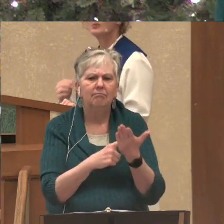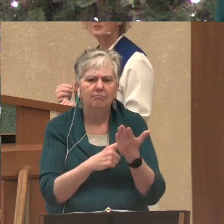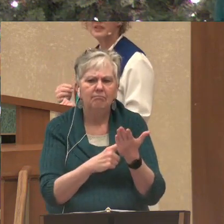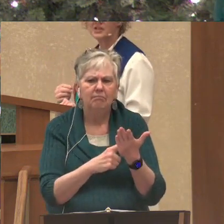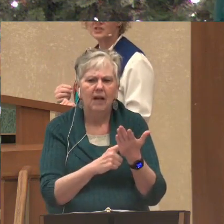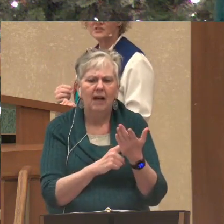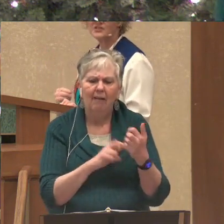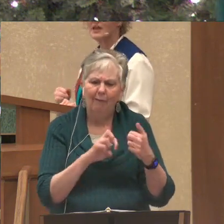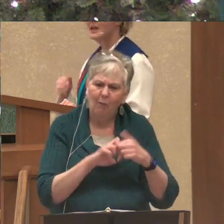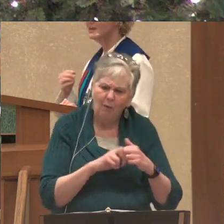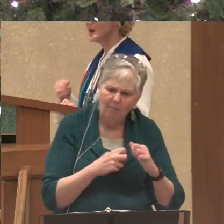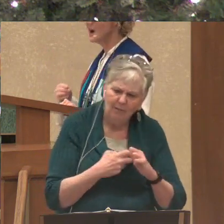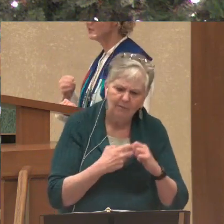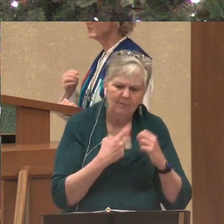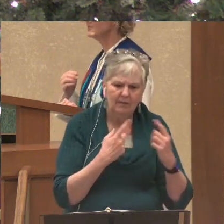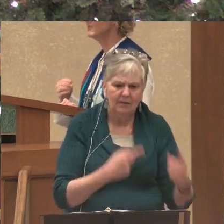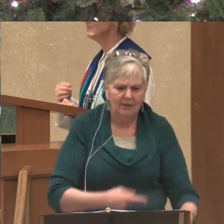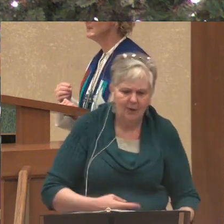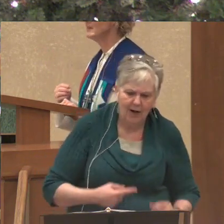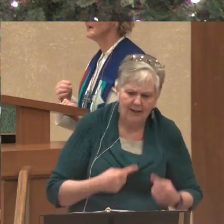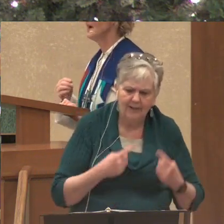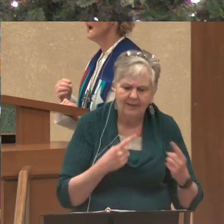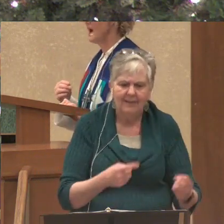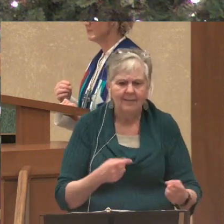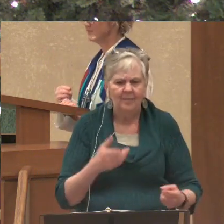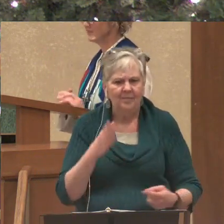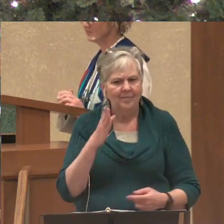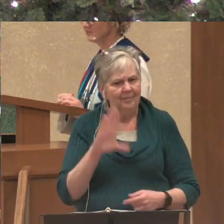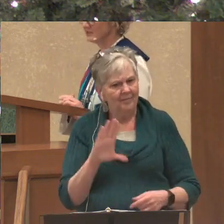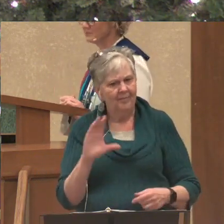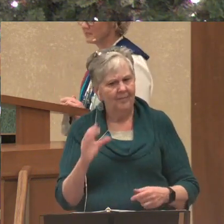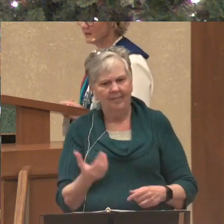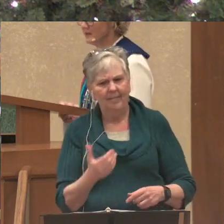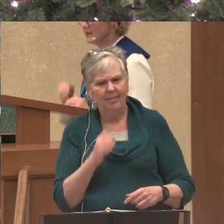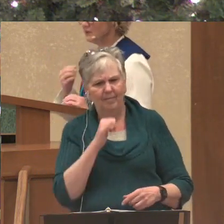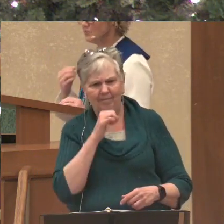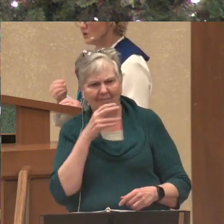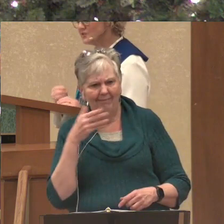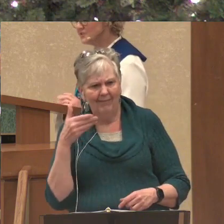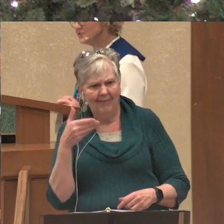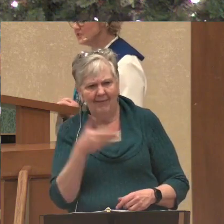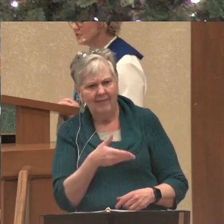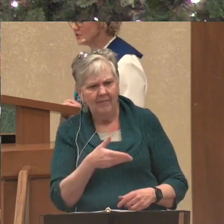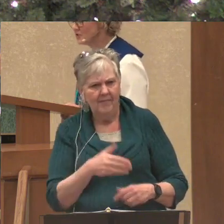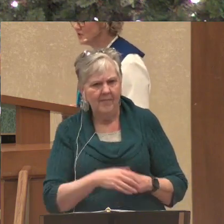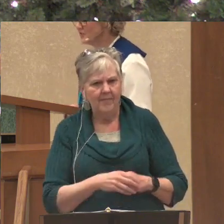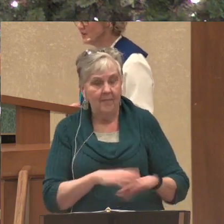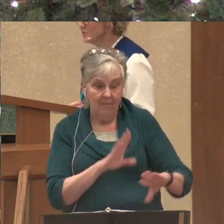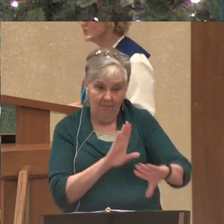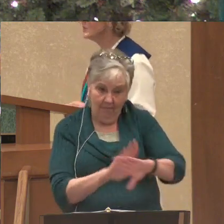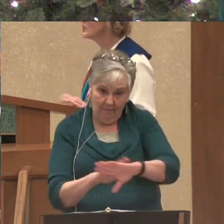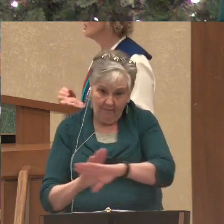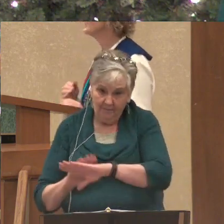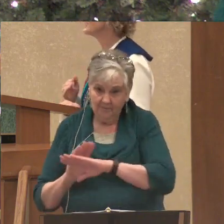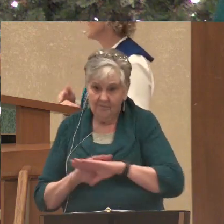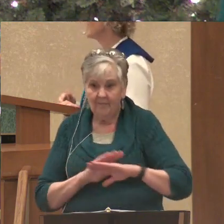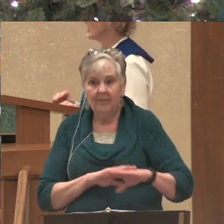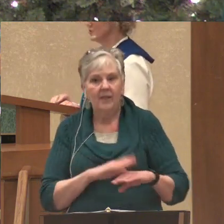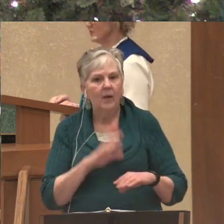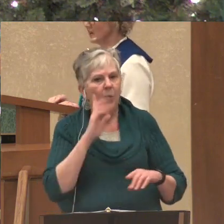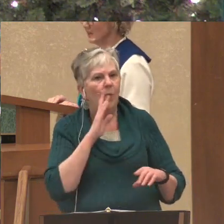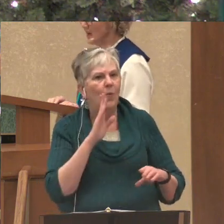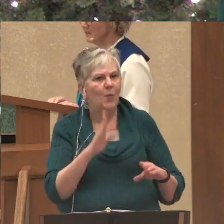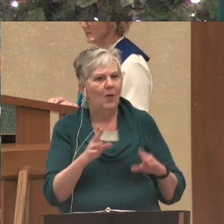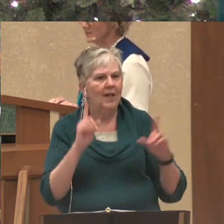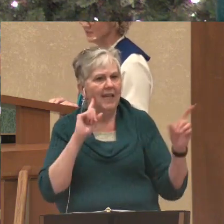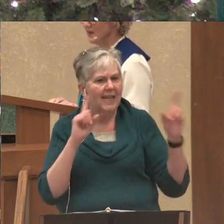and tribulations and God's seeming absence. He warns his hearers that they will hear of